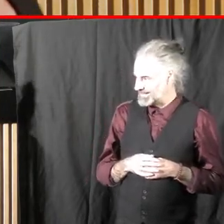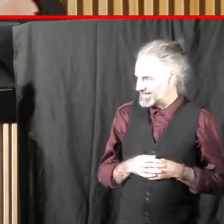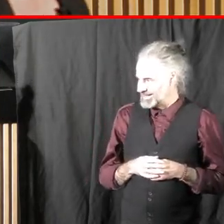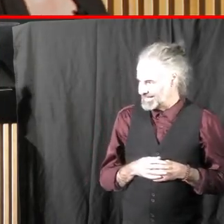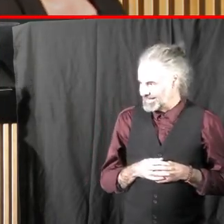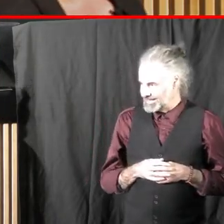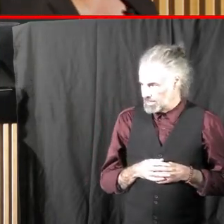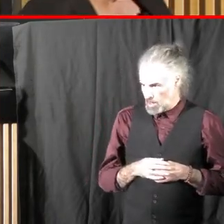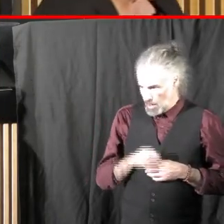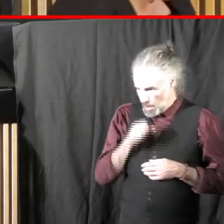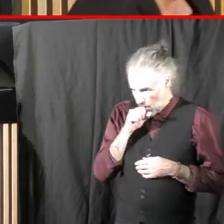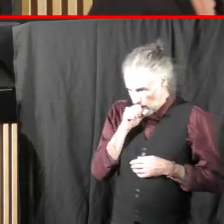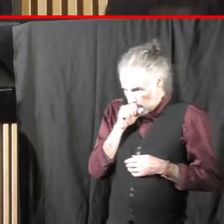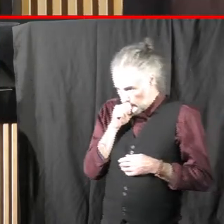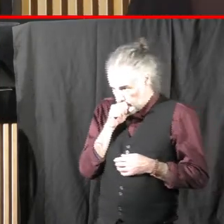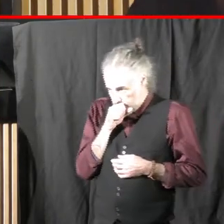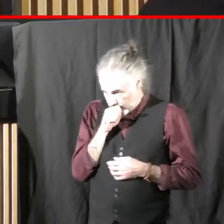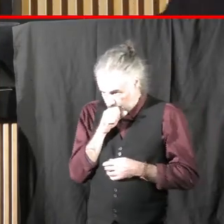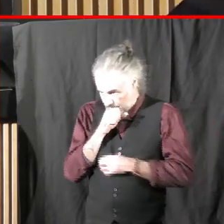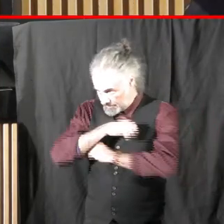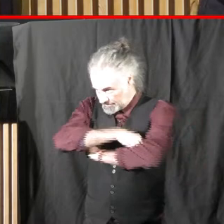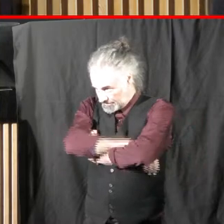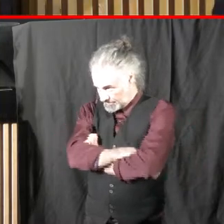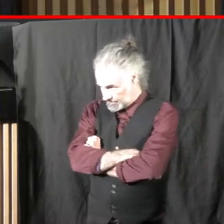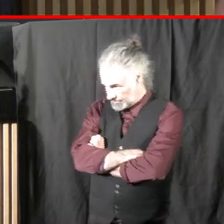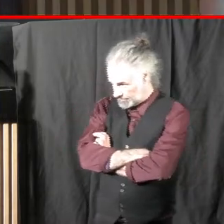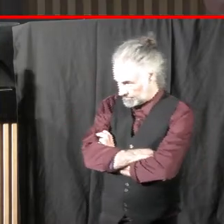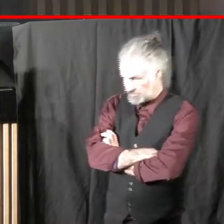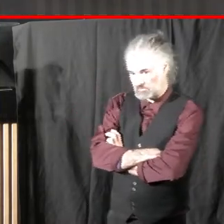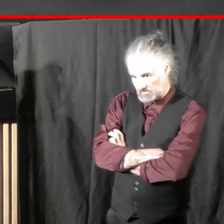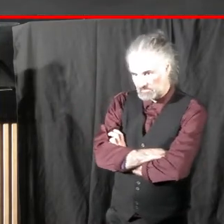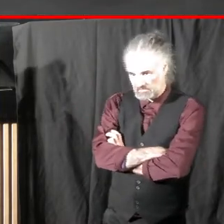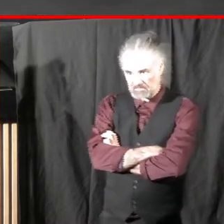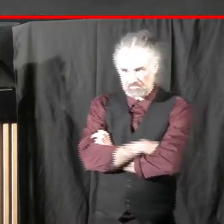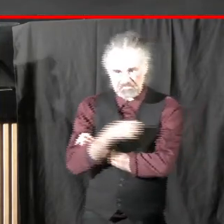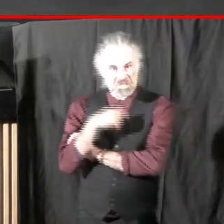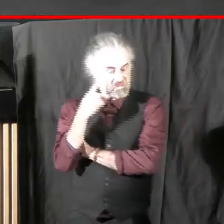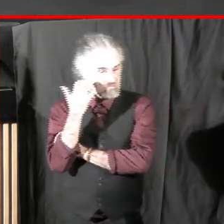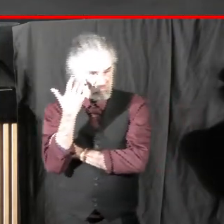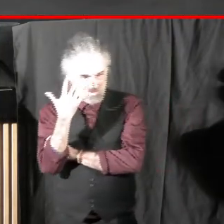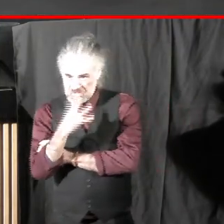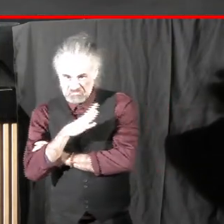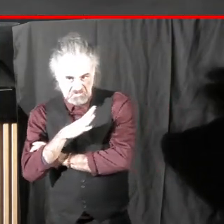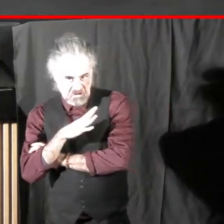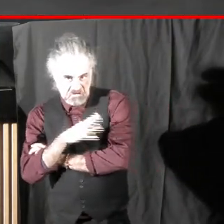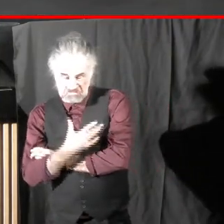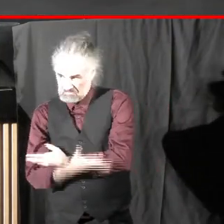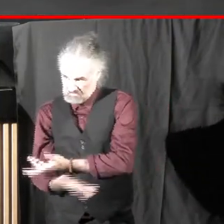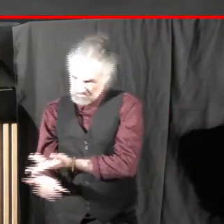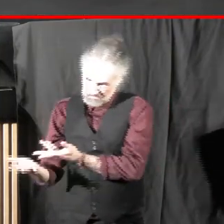A lot of clicking going on. I think our future's in safe hands.